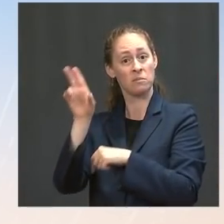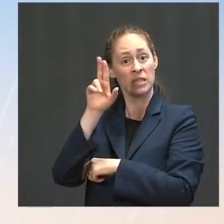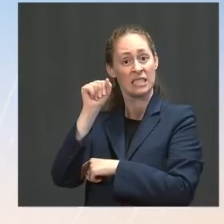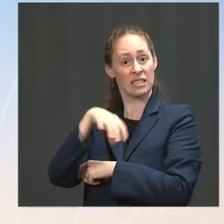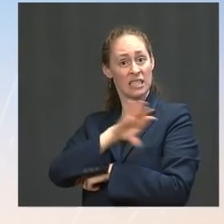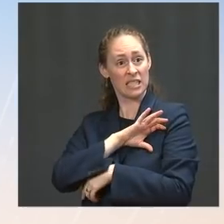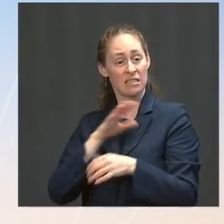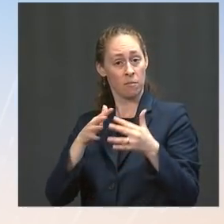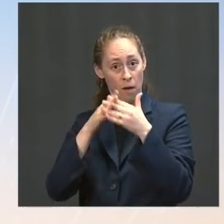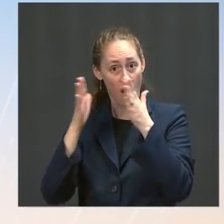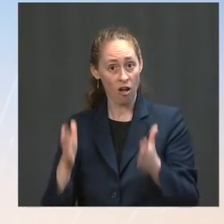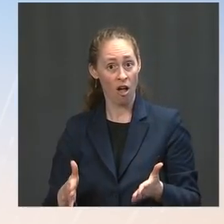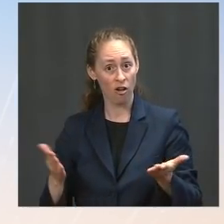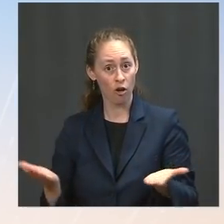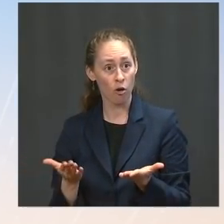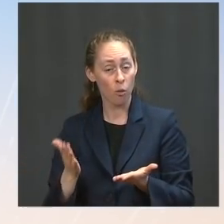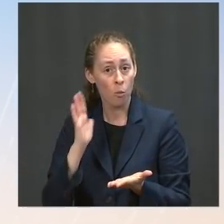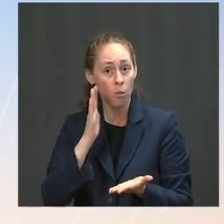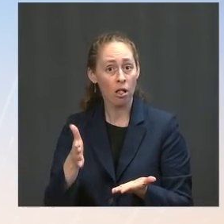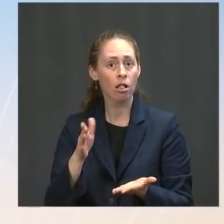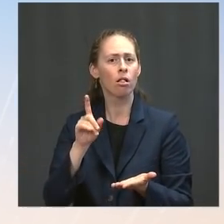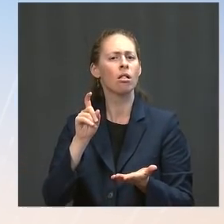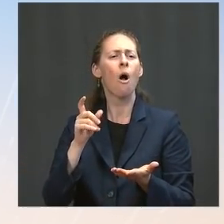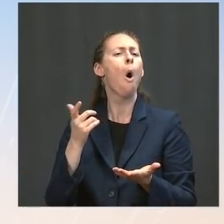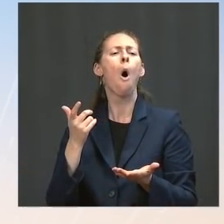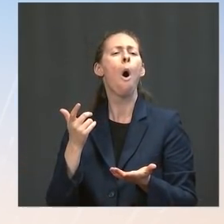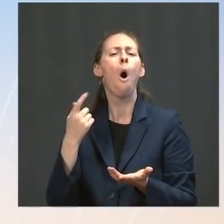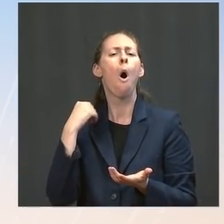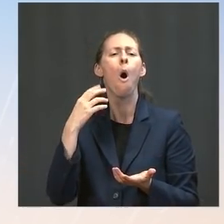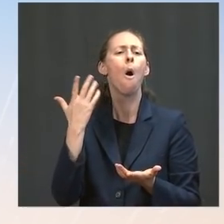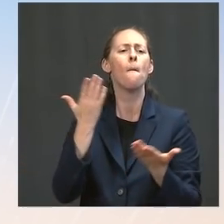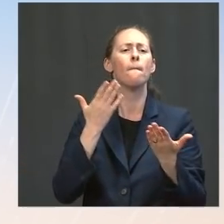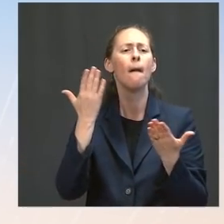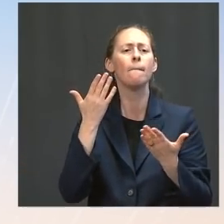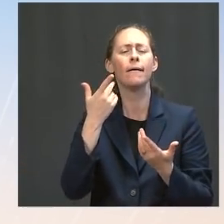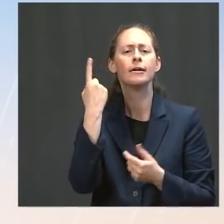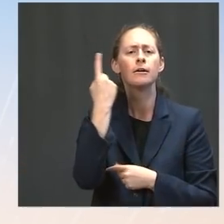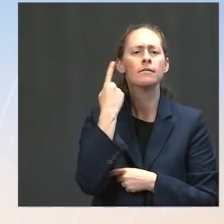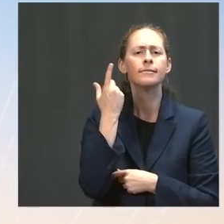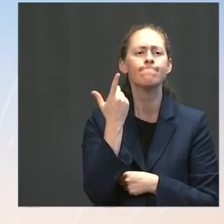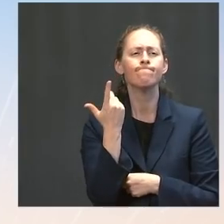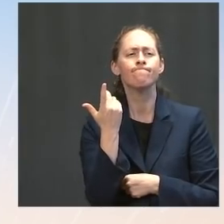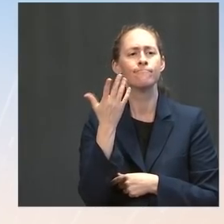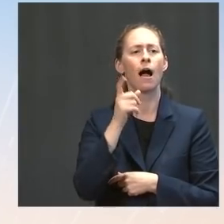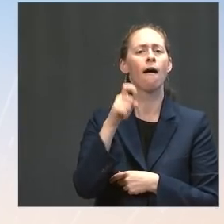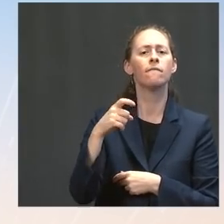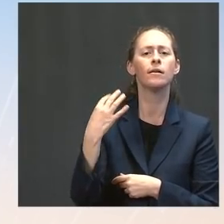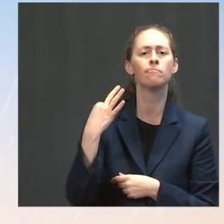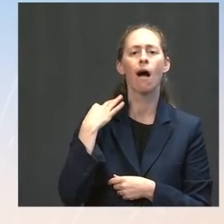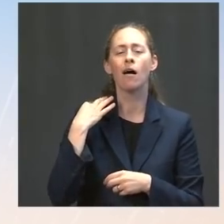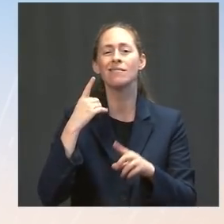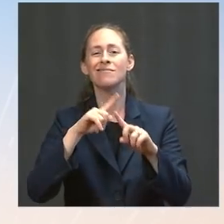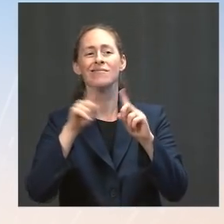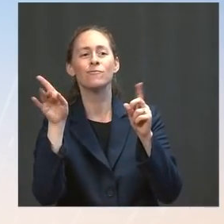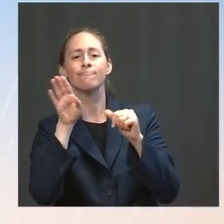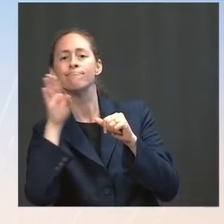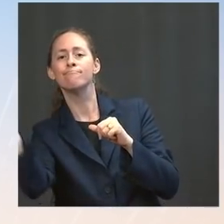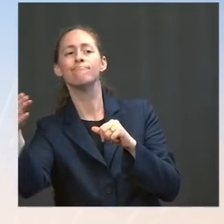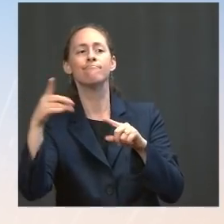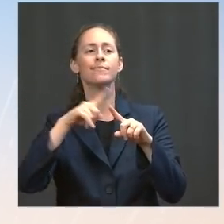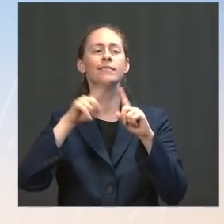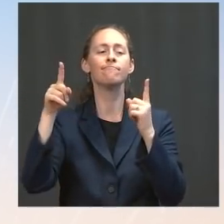leave. There are clearly Americans, many of them dual citizens, who perhaps are choosing not to leave. Yep. What is the level of concern inside